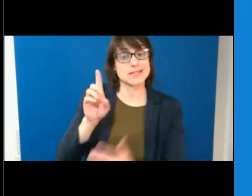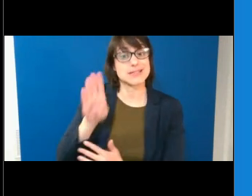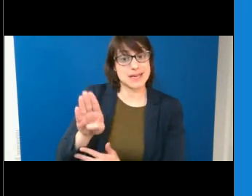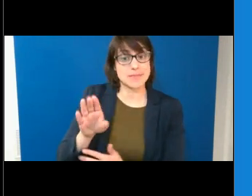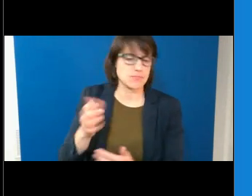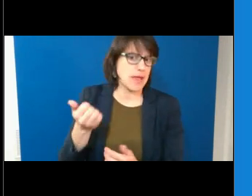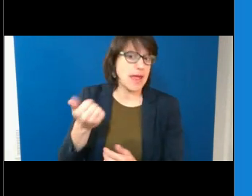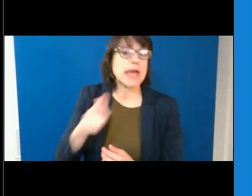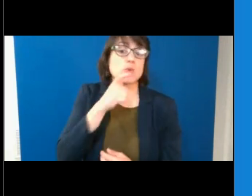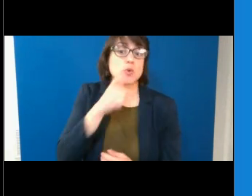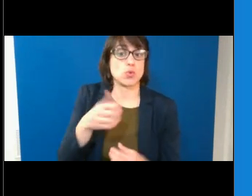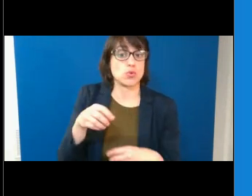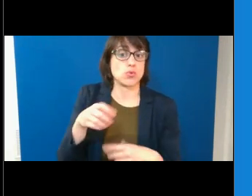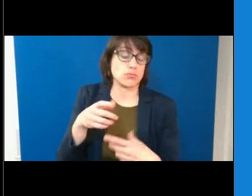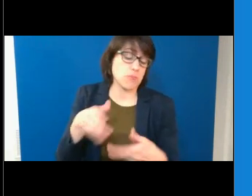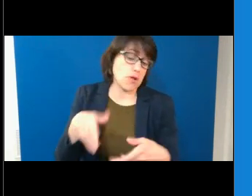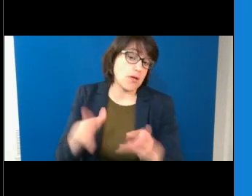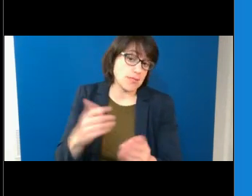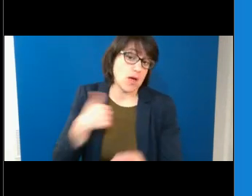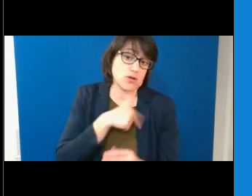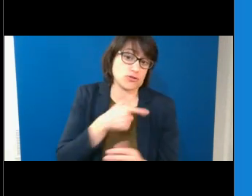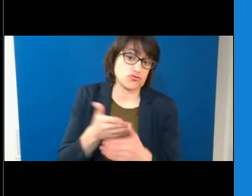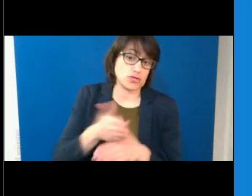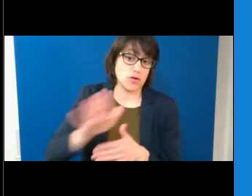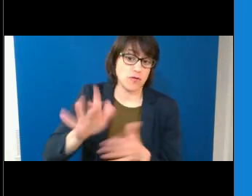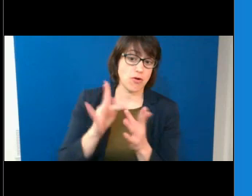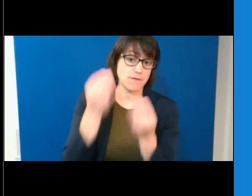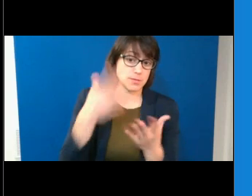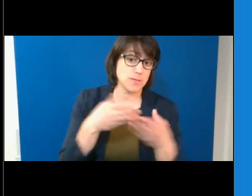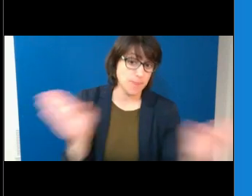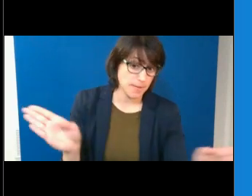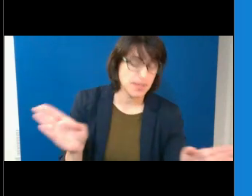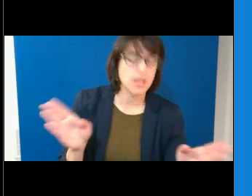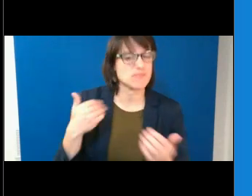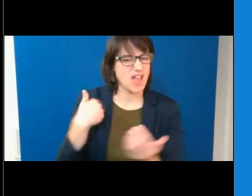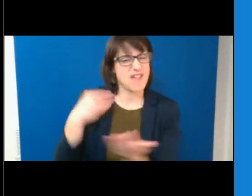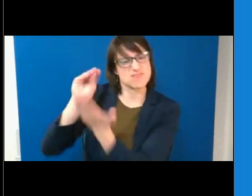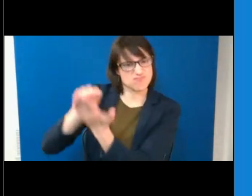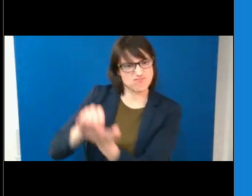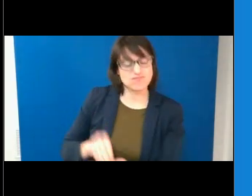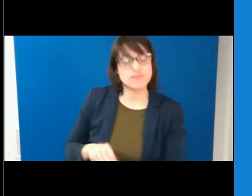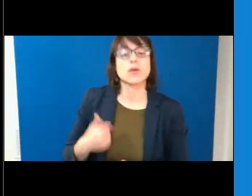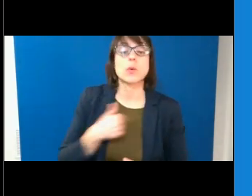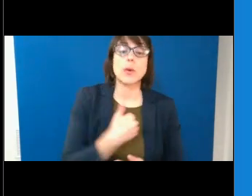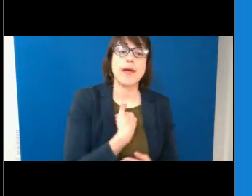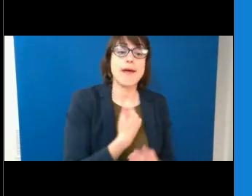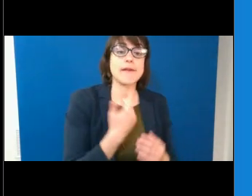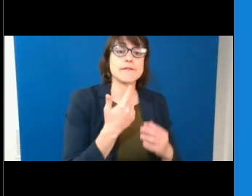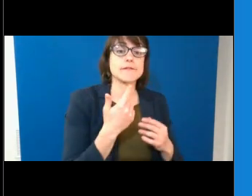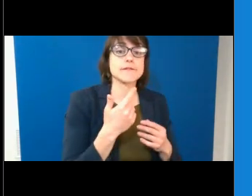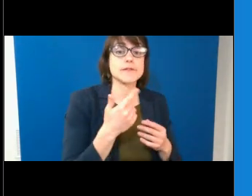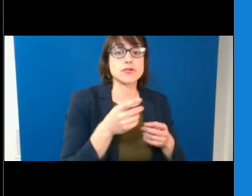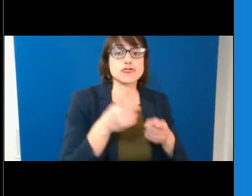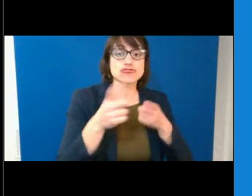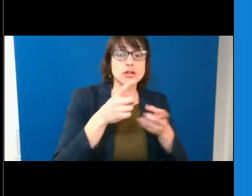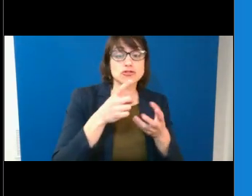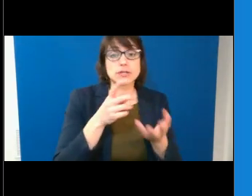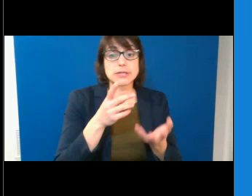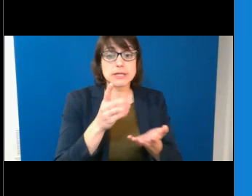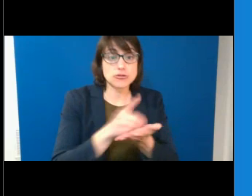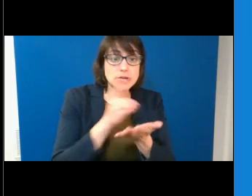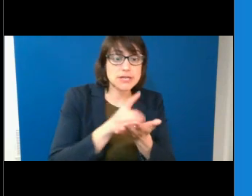to share their contact information publicly. We have a directory of zero waste service providers that you can filter by category. So you can filter by